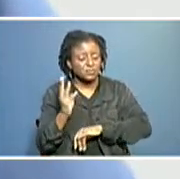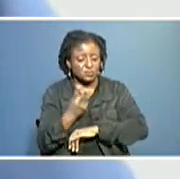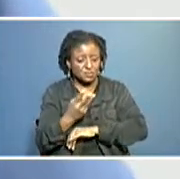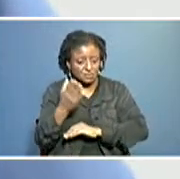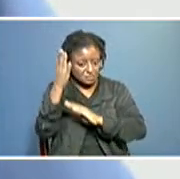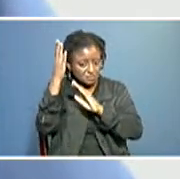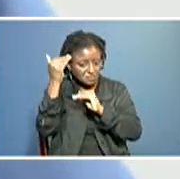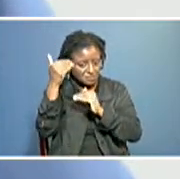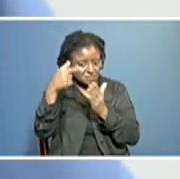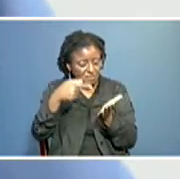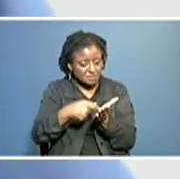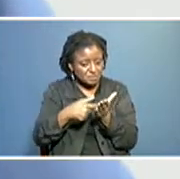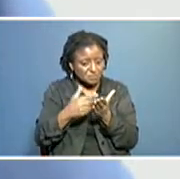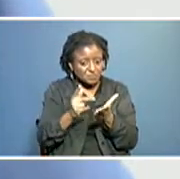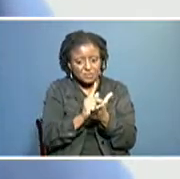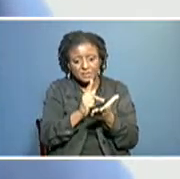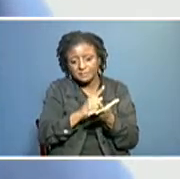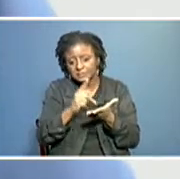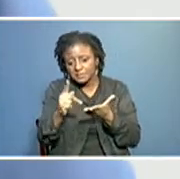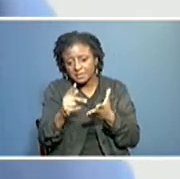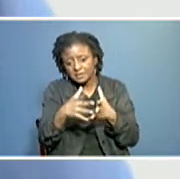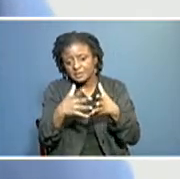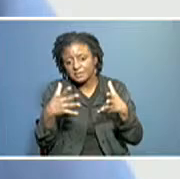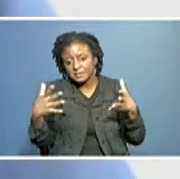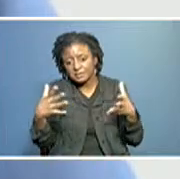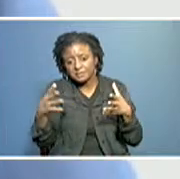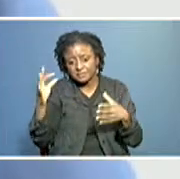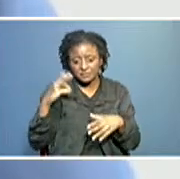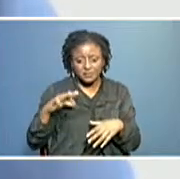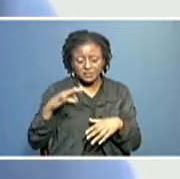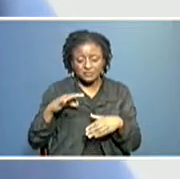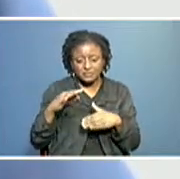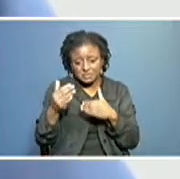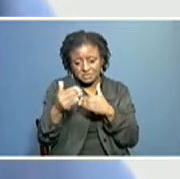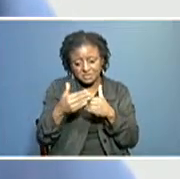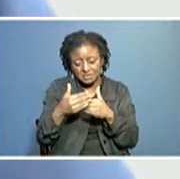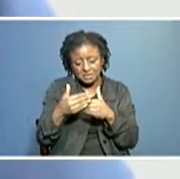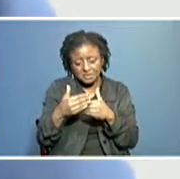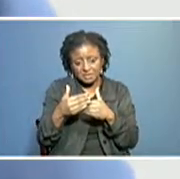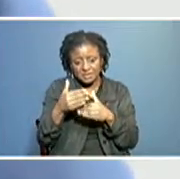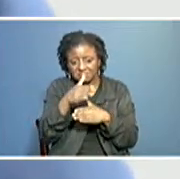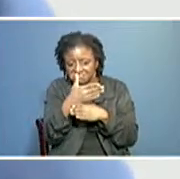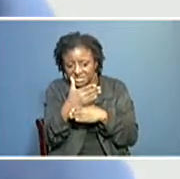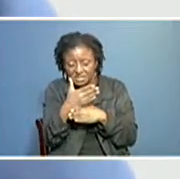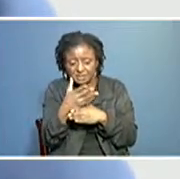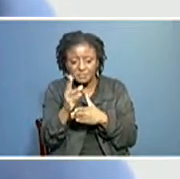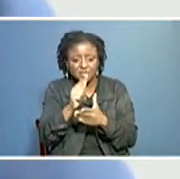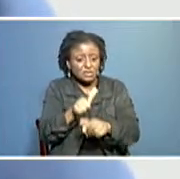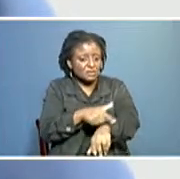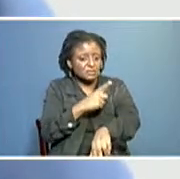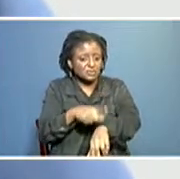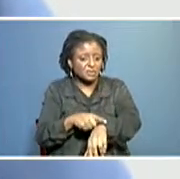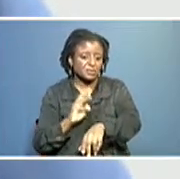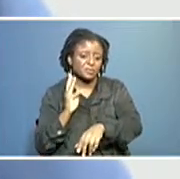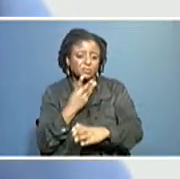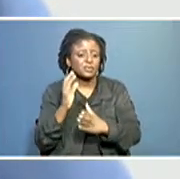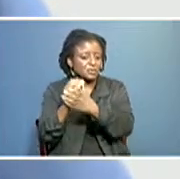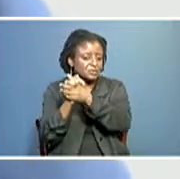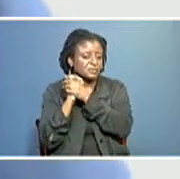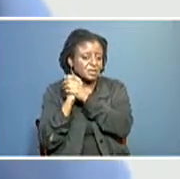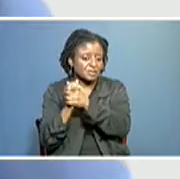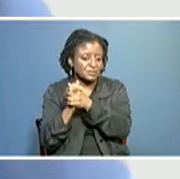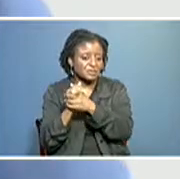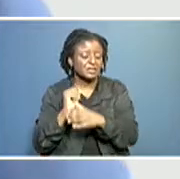going to pay big dividends in the the medium and long term. We congratulate Atlantis for this